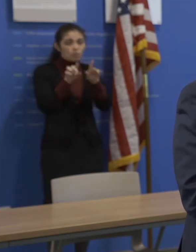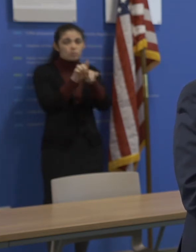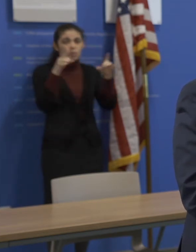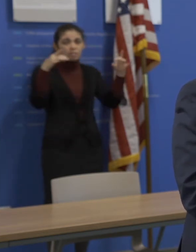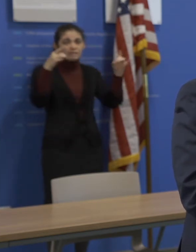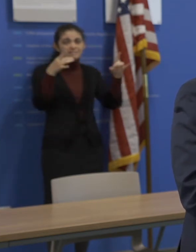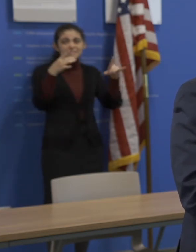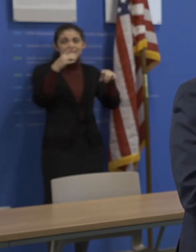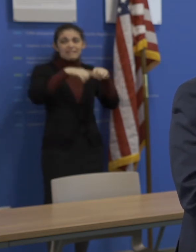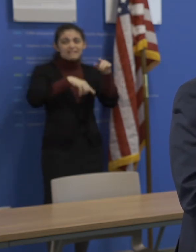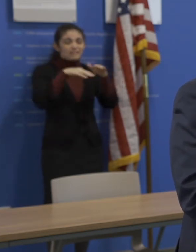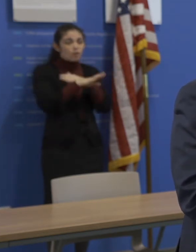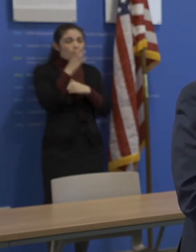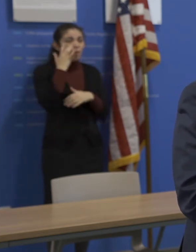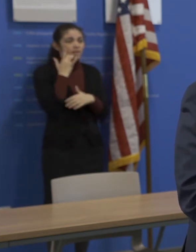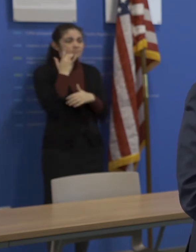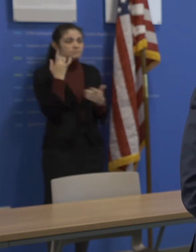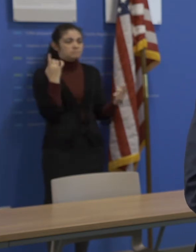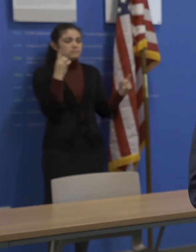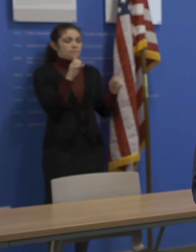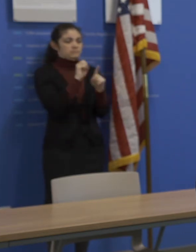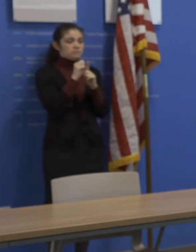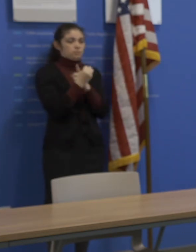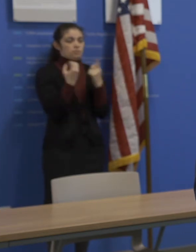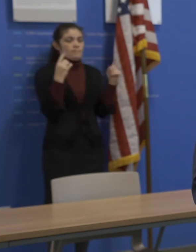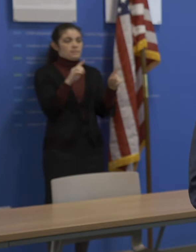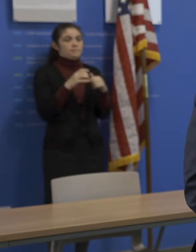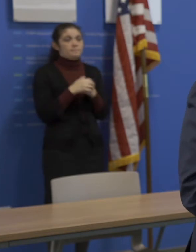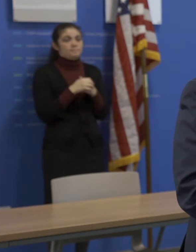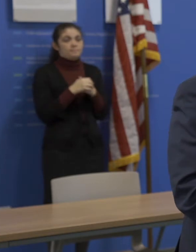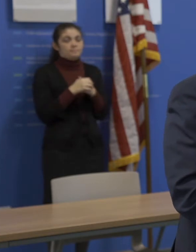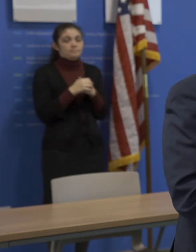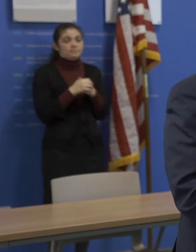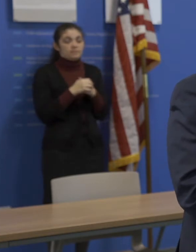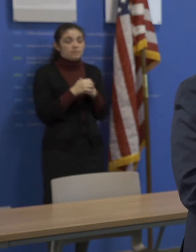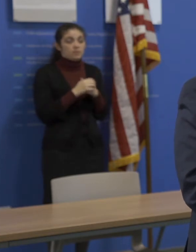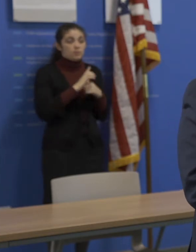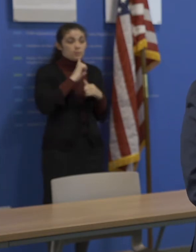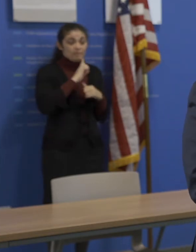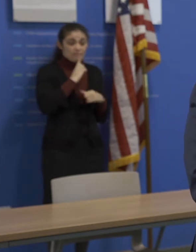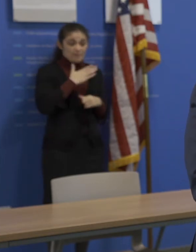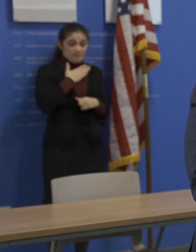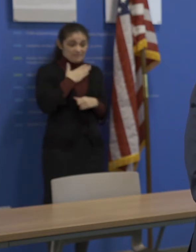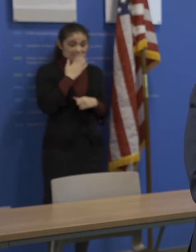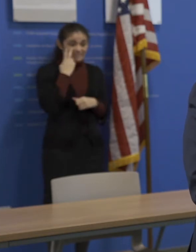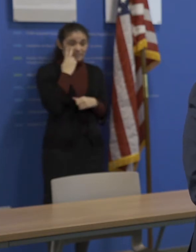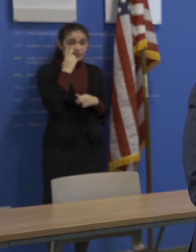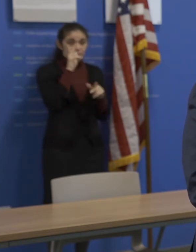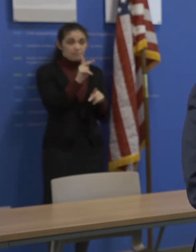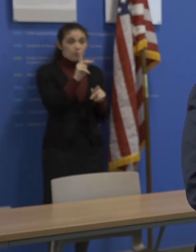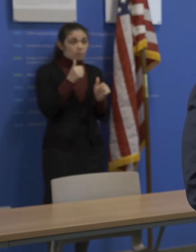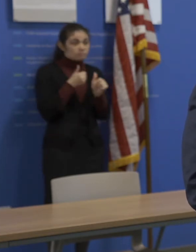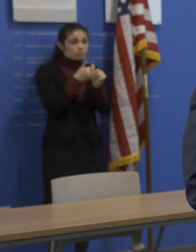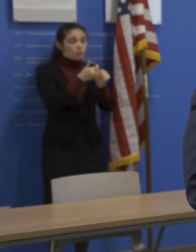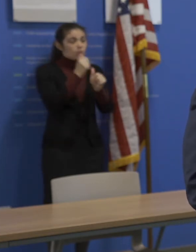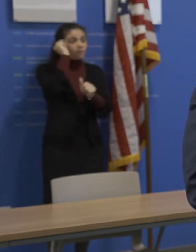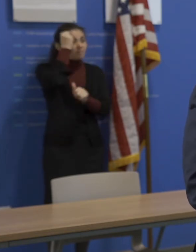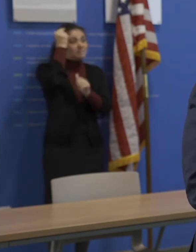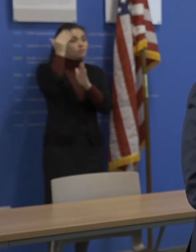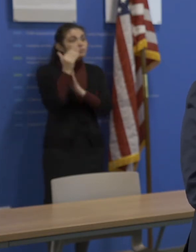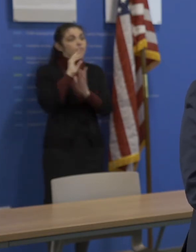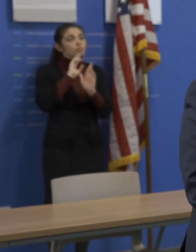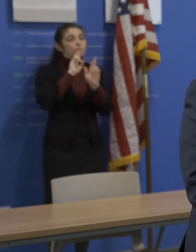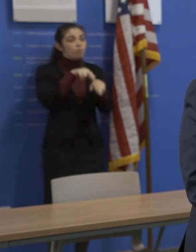They're closed up due to the crisis. On the one hand, I'm happy to see that people are following the governor's